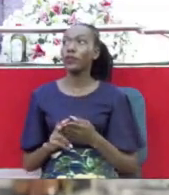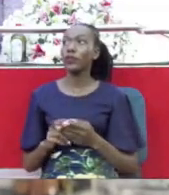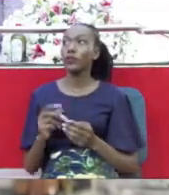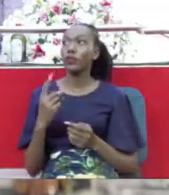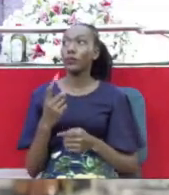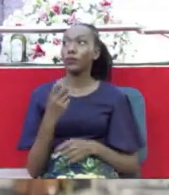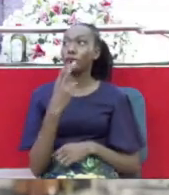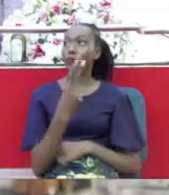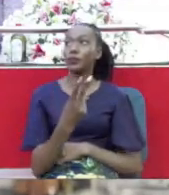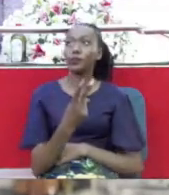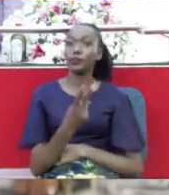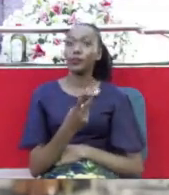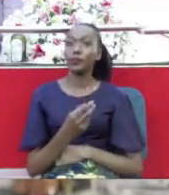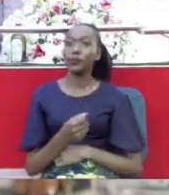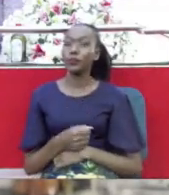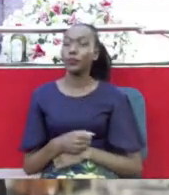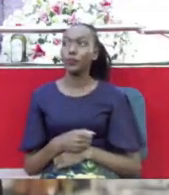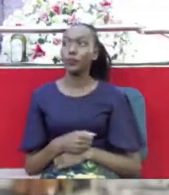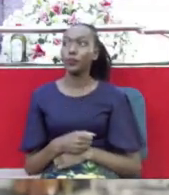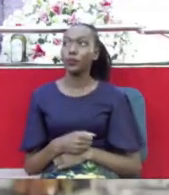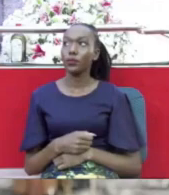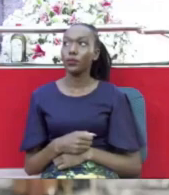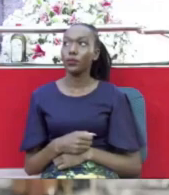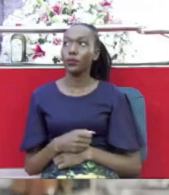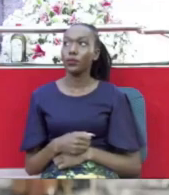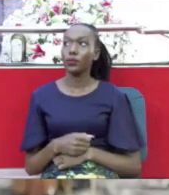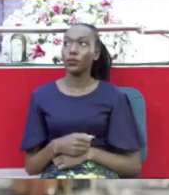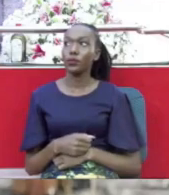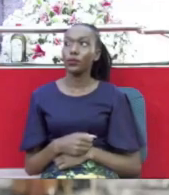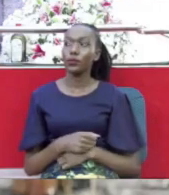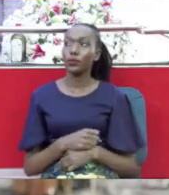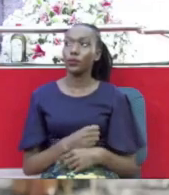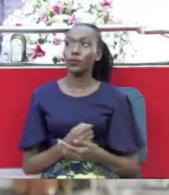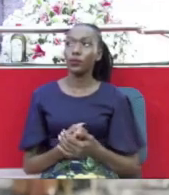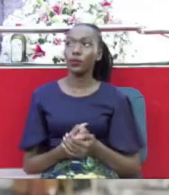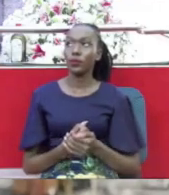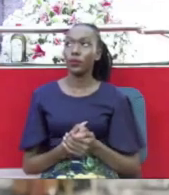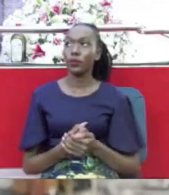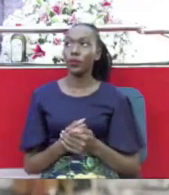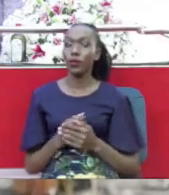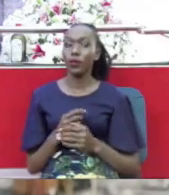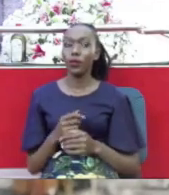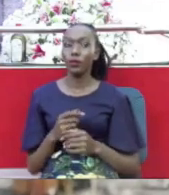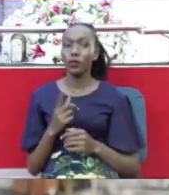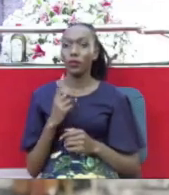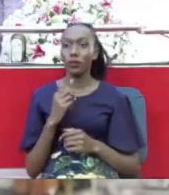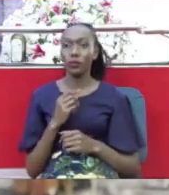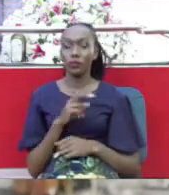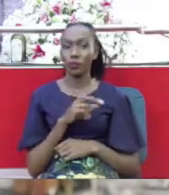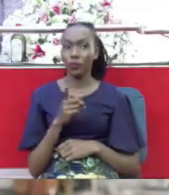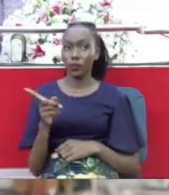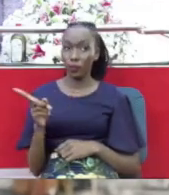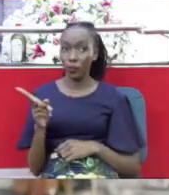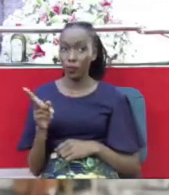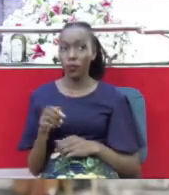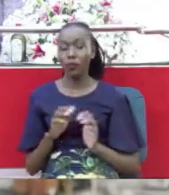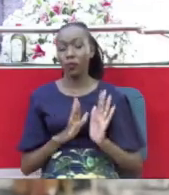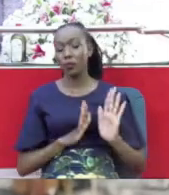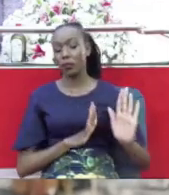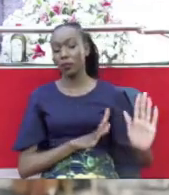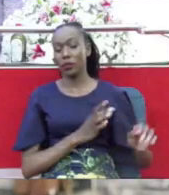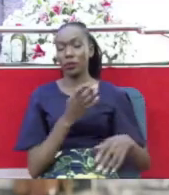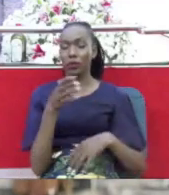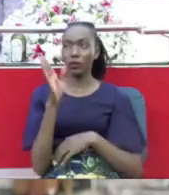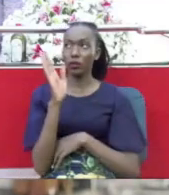second consequence. They forsook the Lord. Walimuacha Mungu. And you know what it says in verse